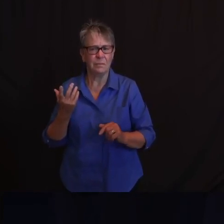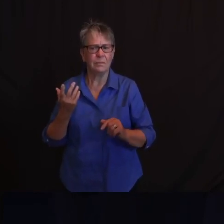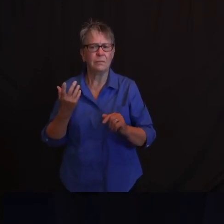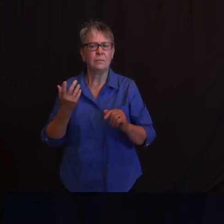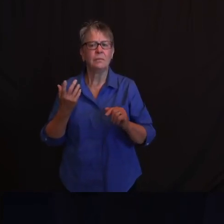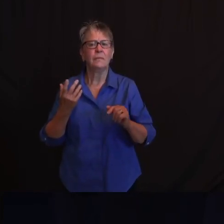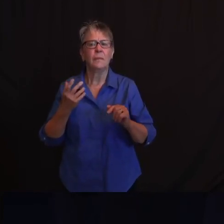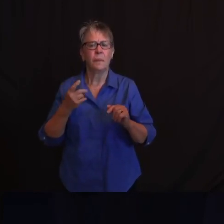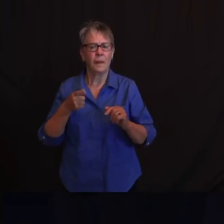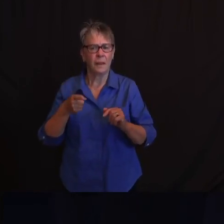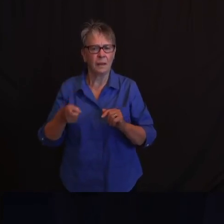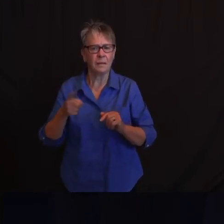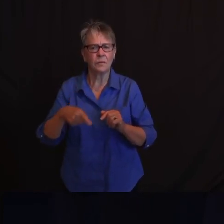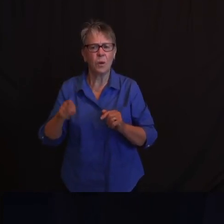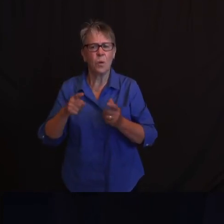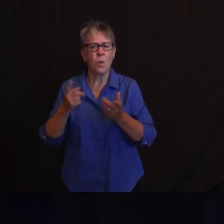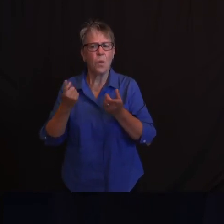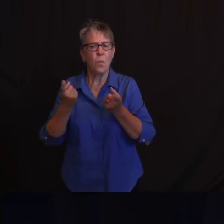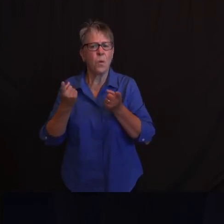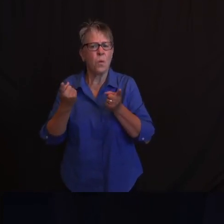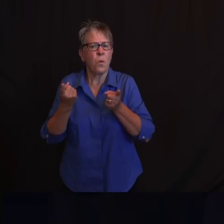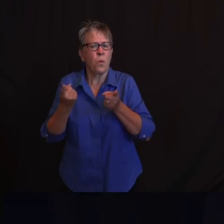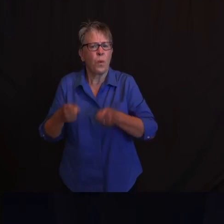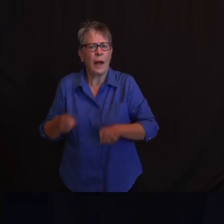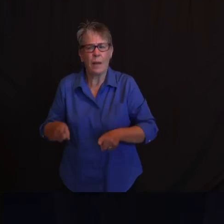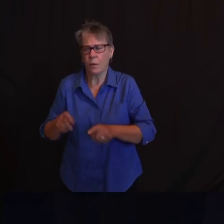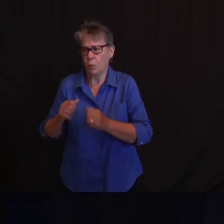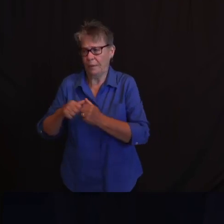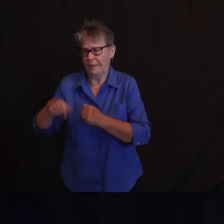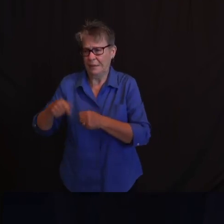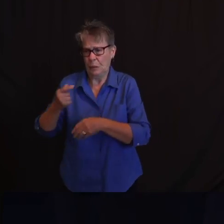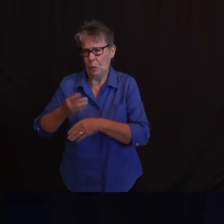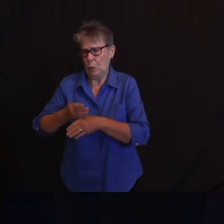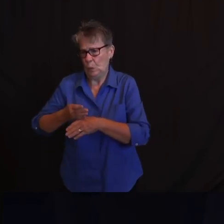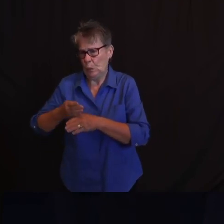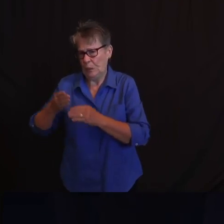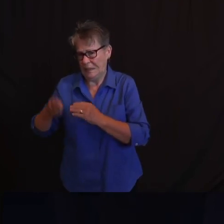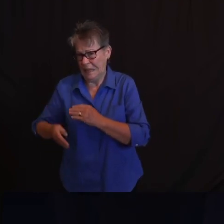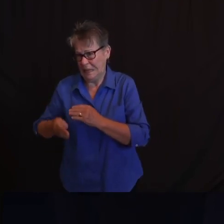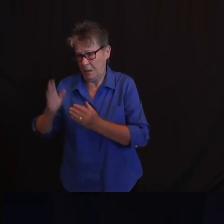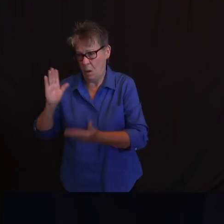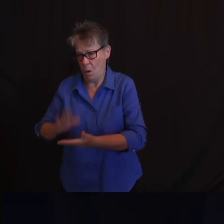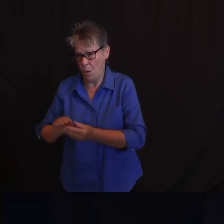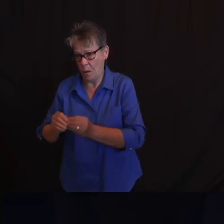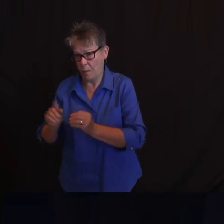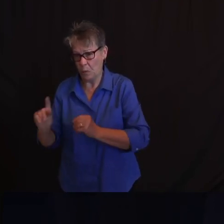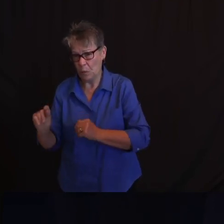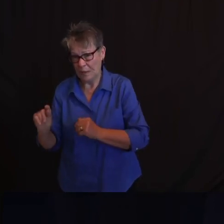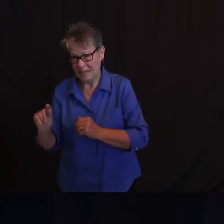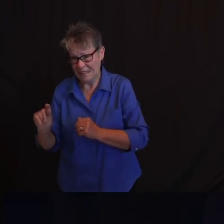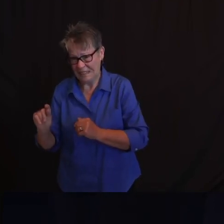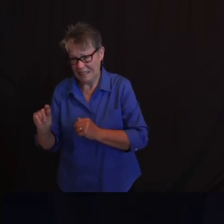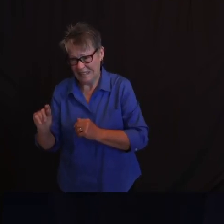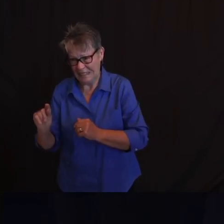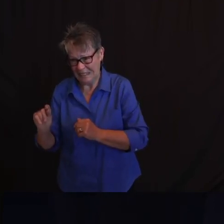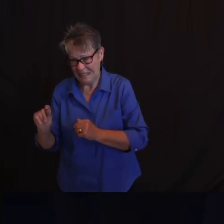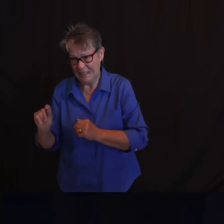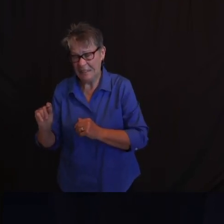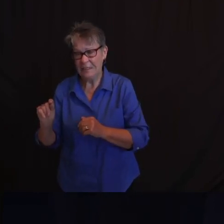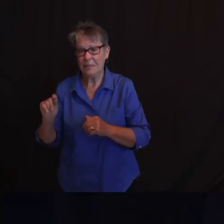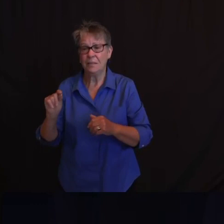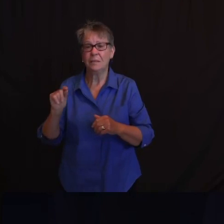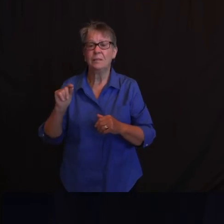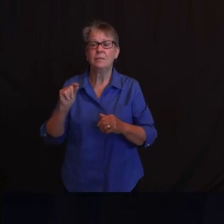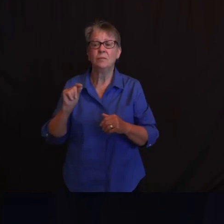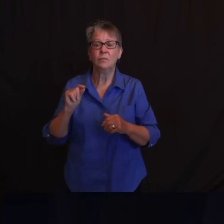hospitals, which over the weekend were 20. You may recall at the height of the